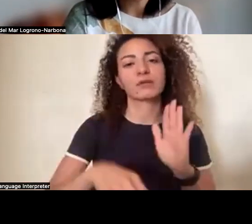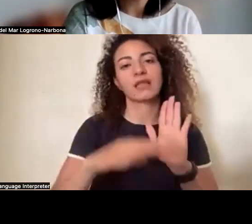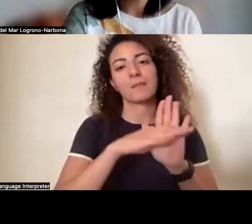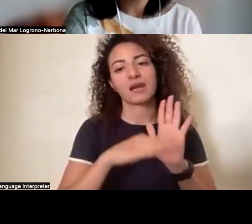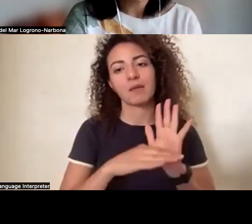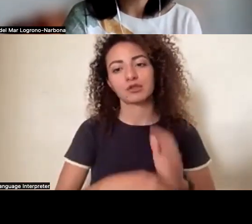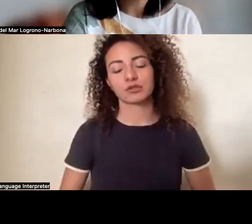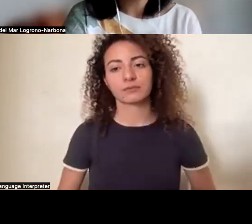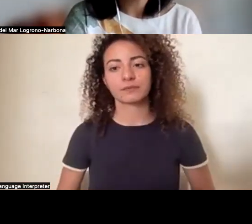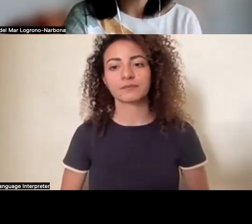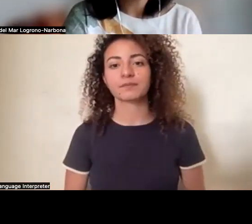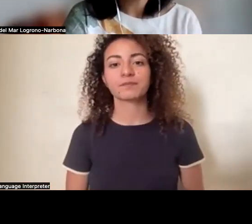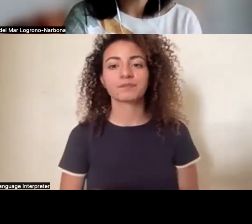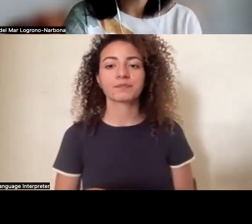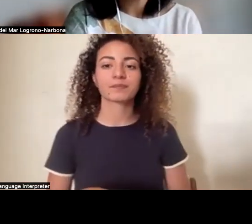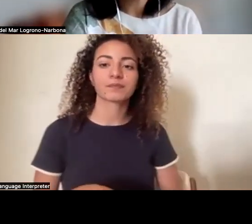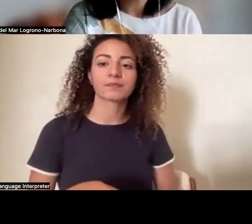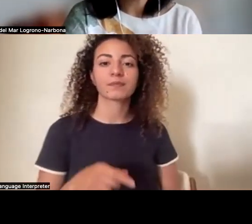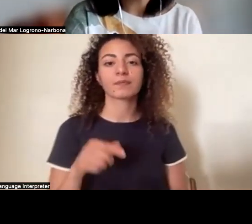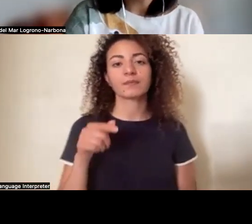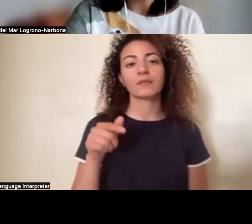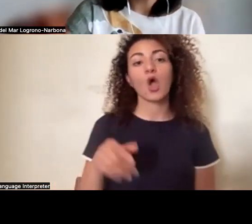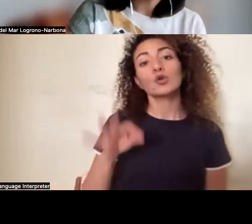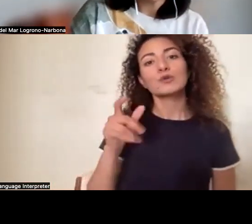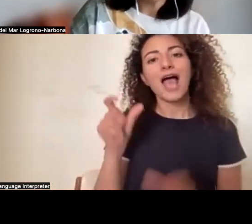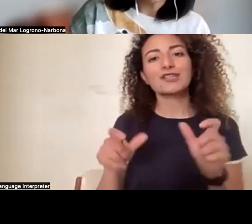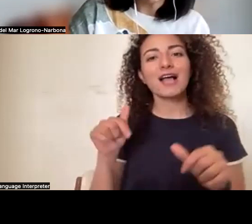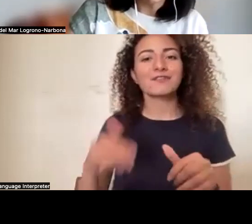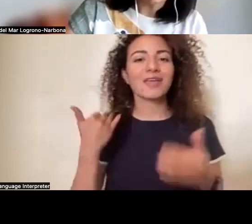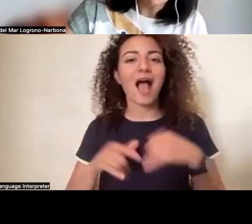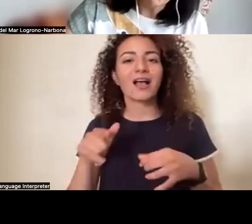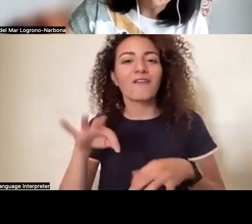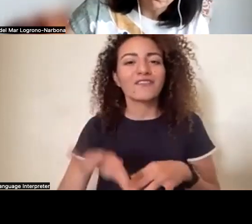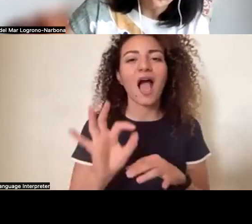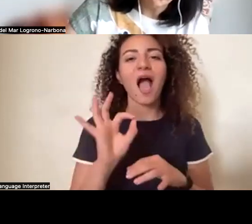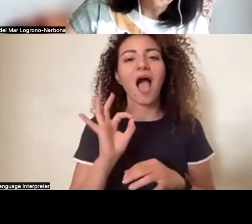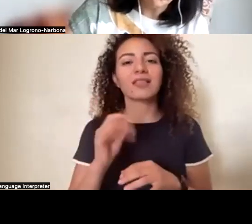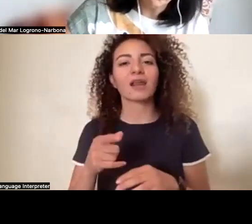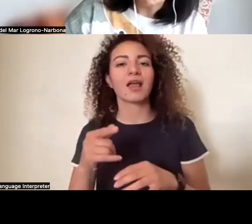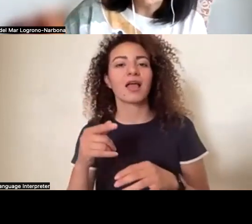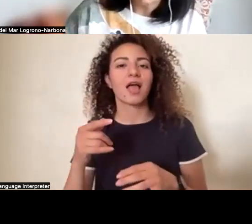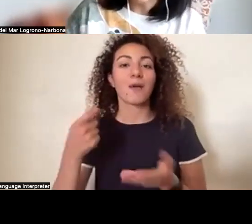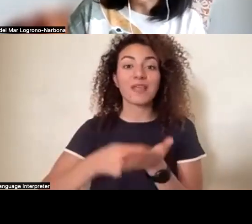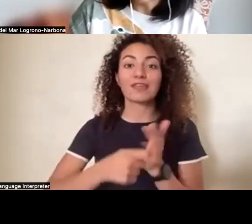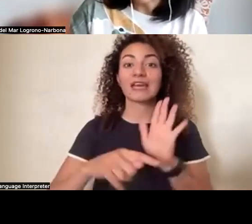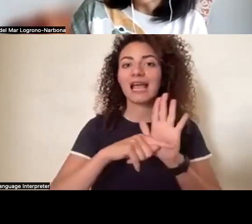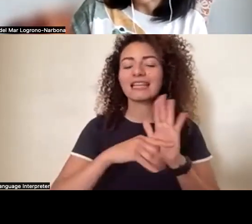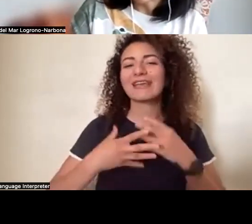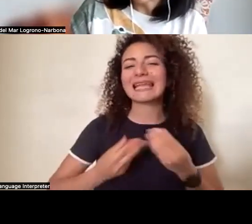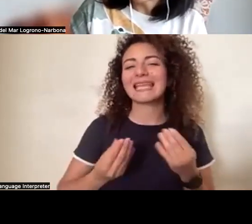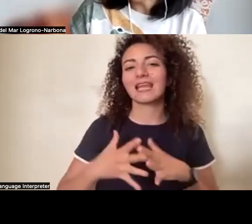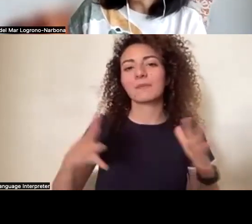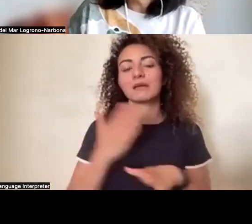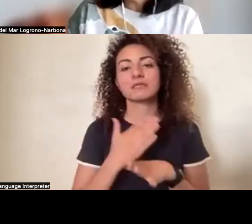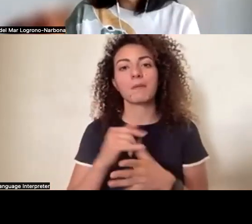are very prone. I mean, they're very susceptible to all socioeconomic shocks, and are in dire need for that.